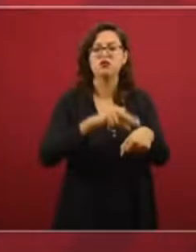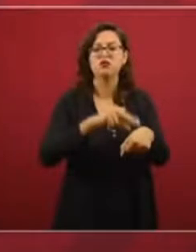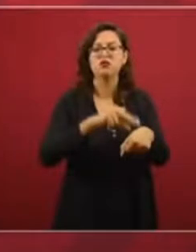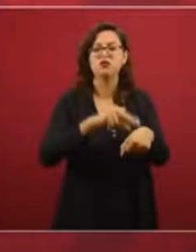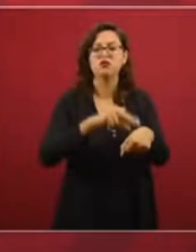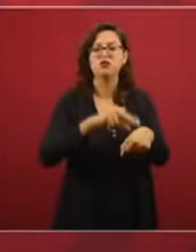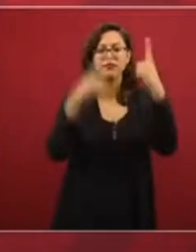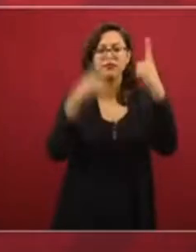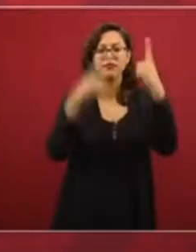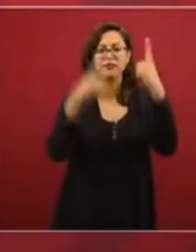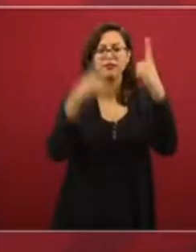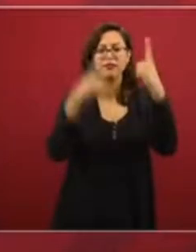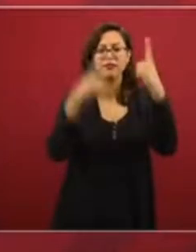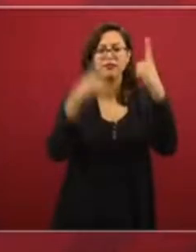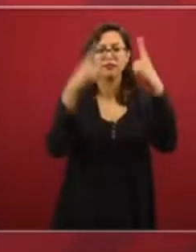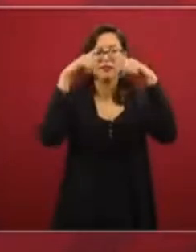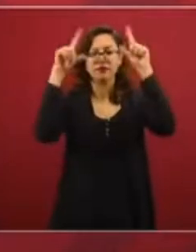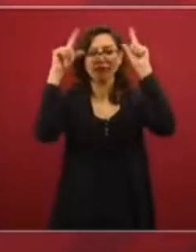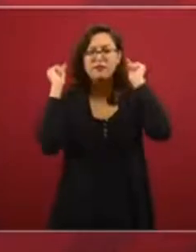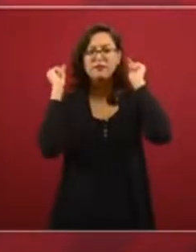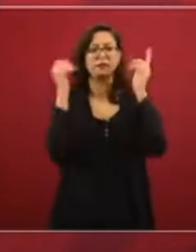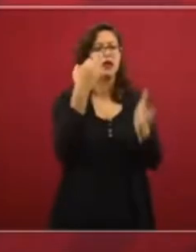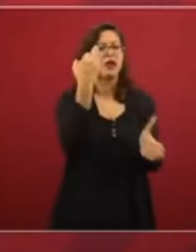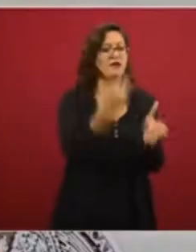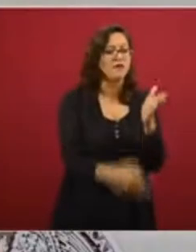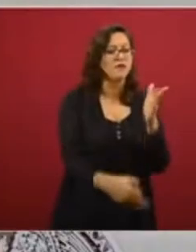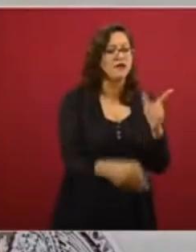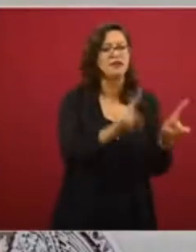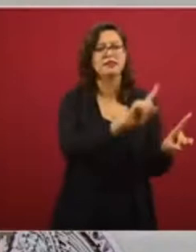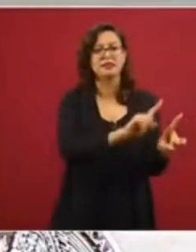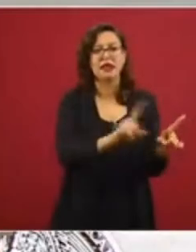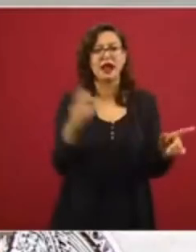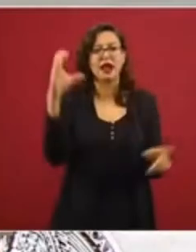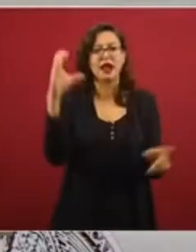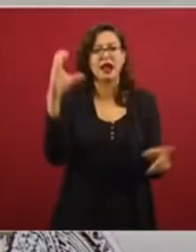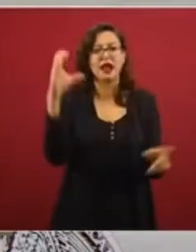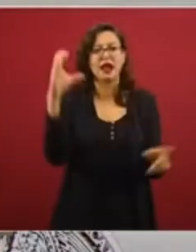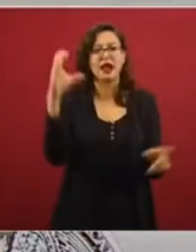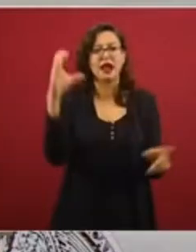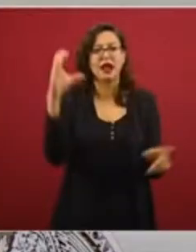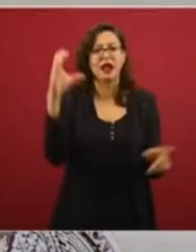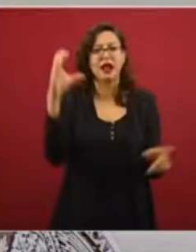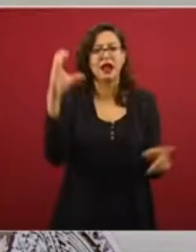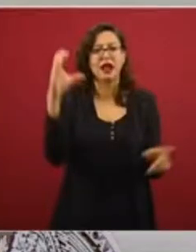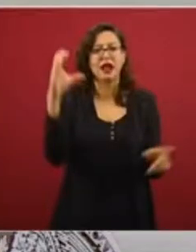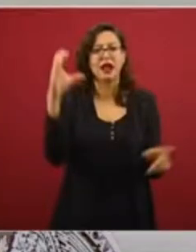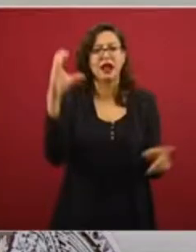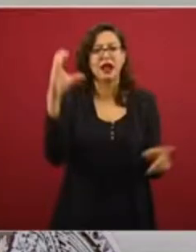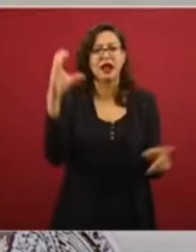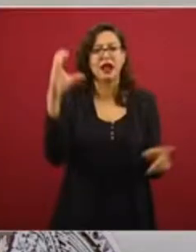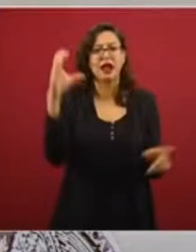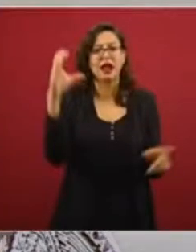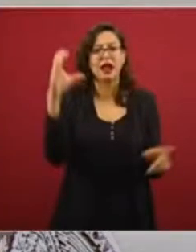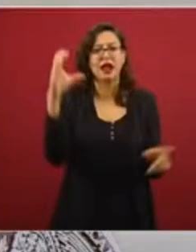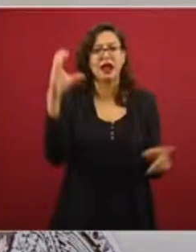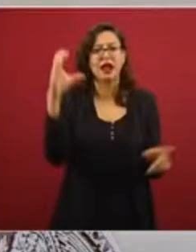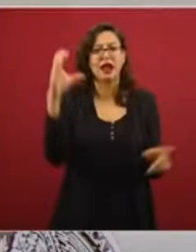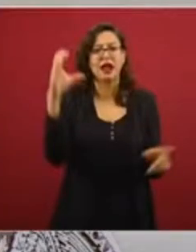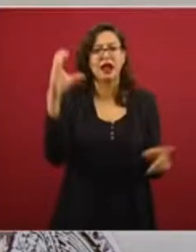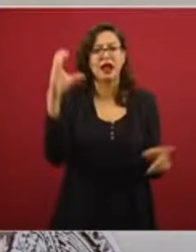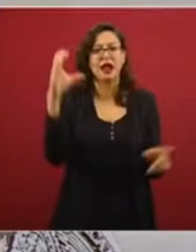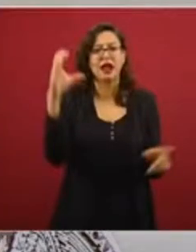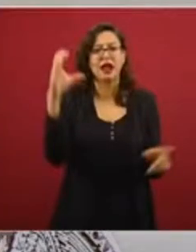specialists. Así como de camas para hospitalizar a los. And also the lack of beds to